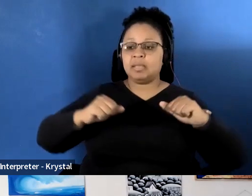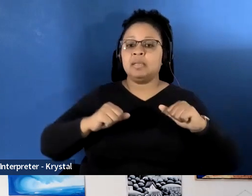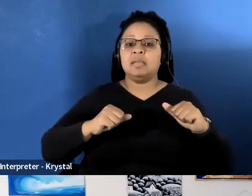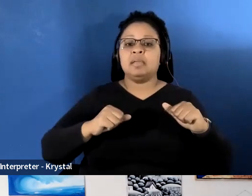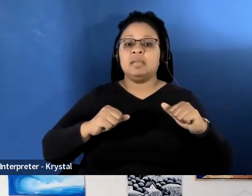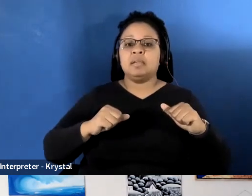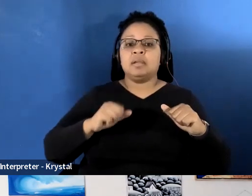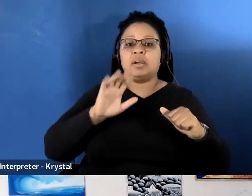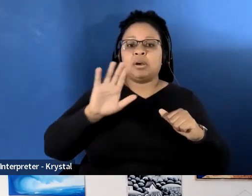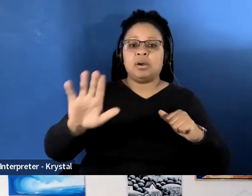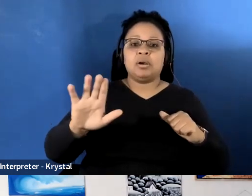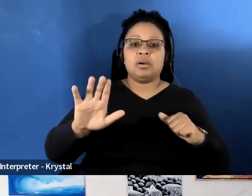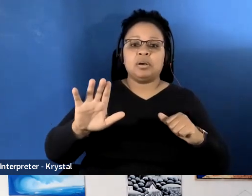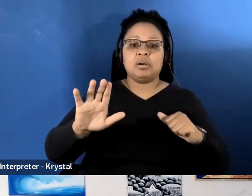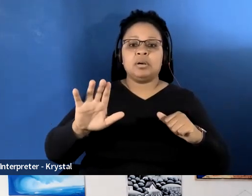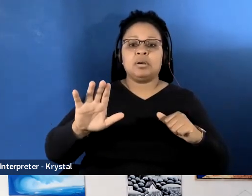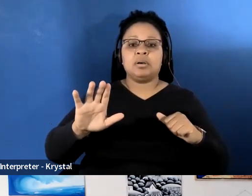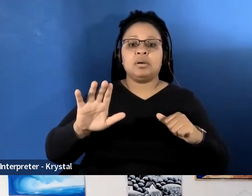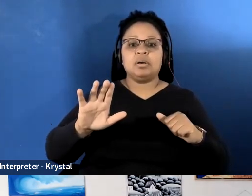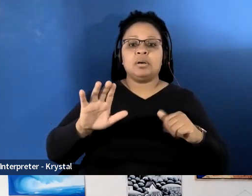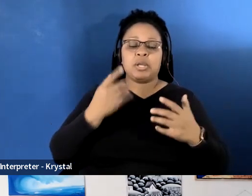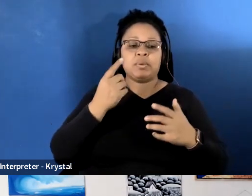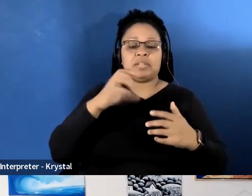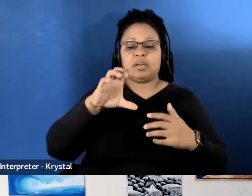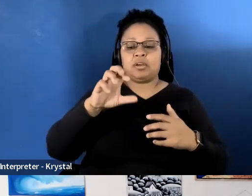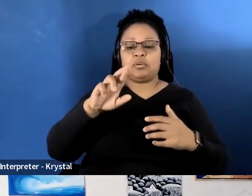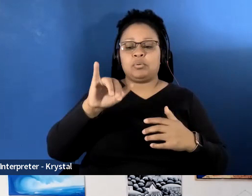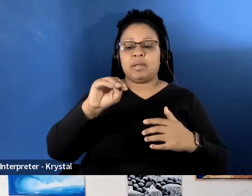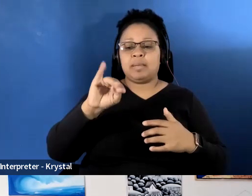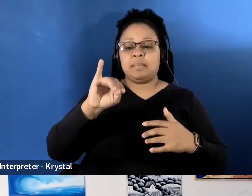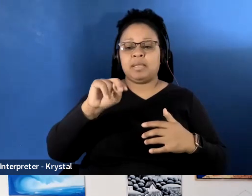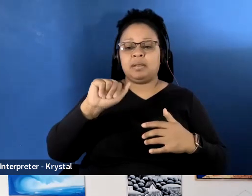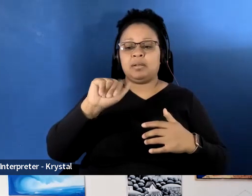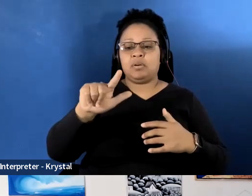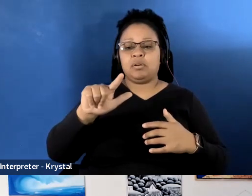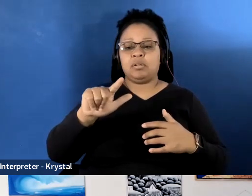an act of criminal against her person. It was a criminal act against her twice.